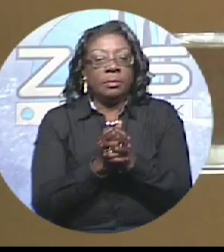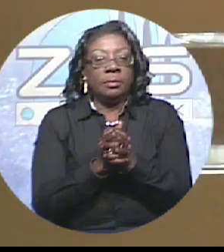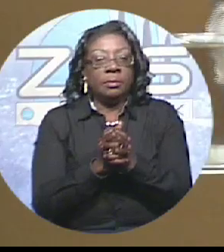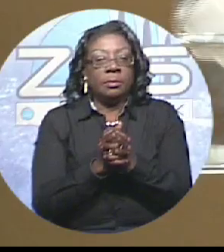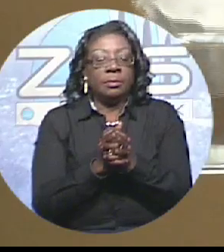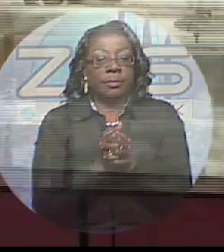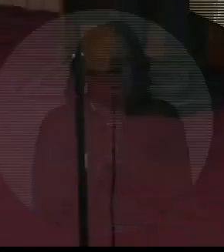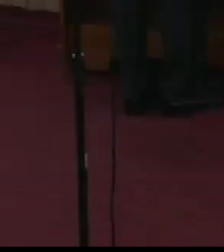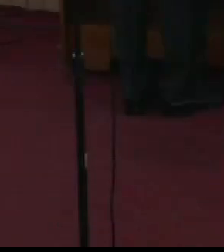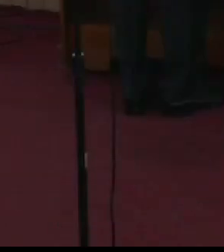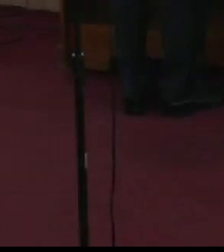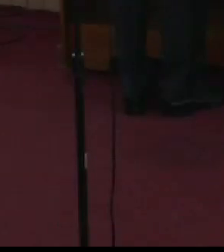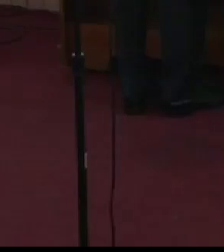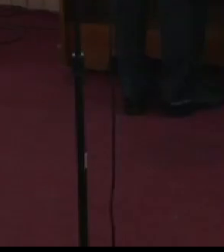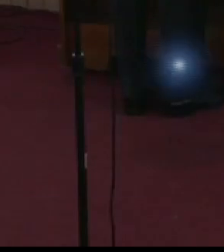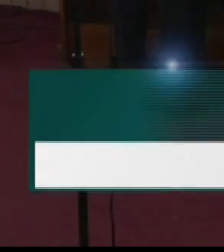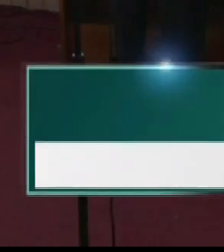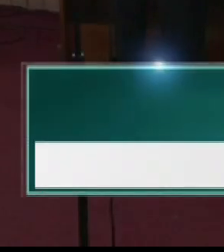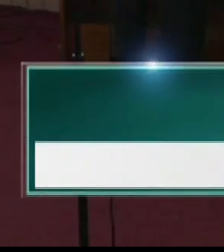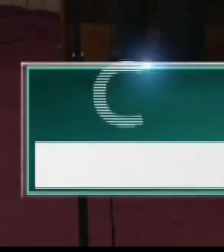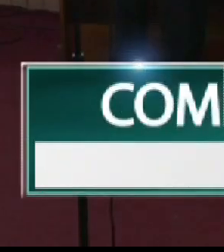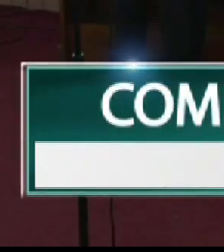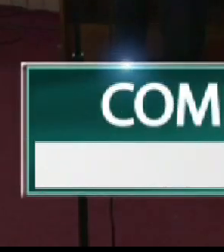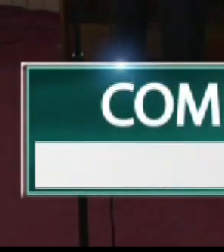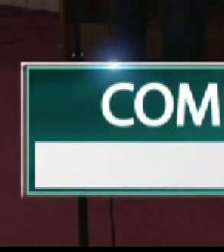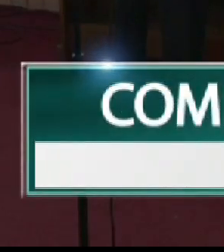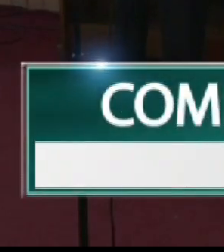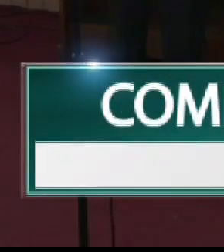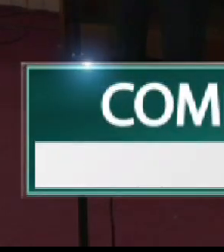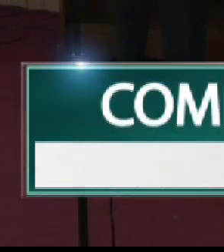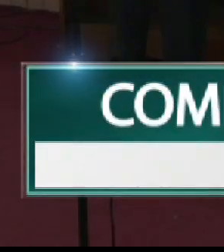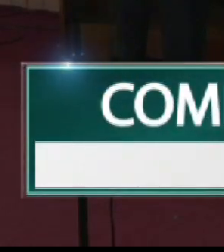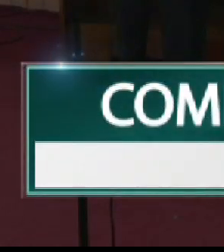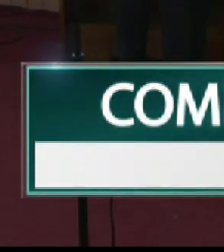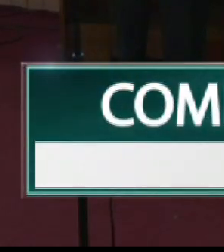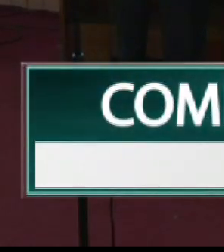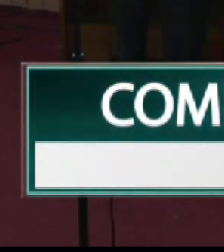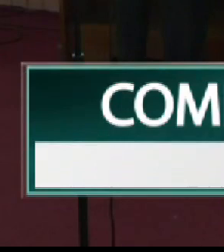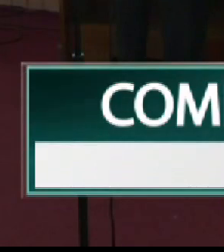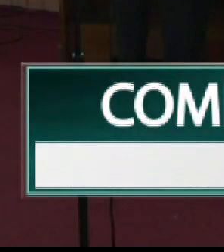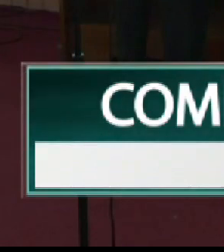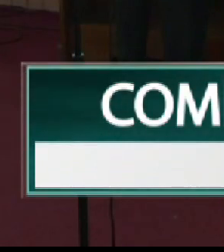Network News. And still to come, the Customs Department beginning its week of